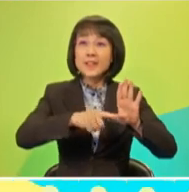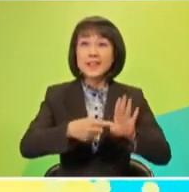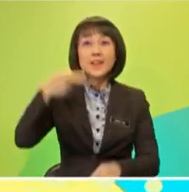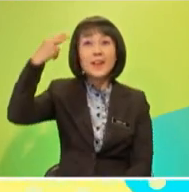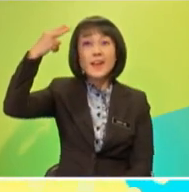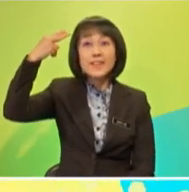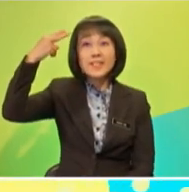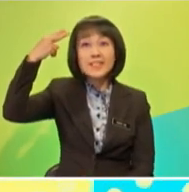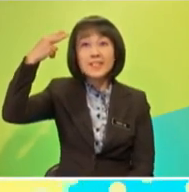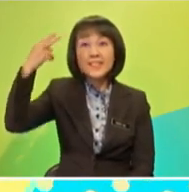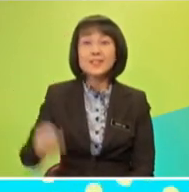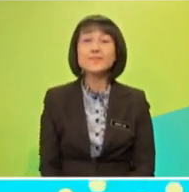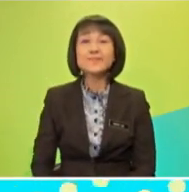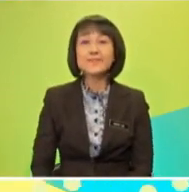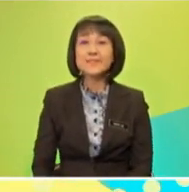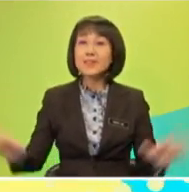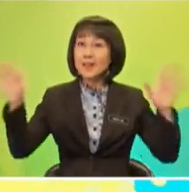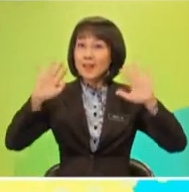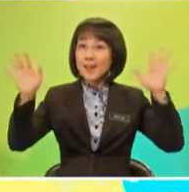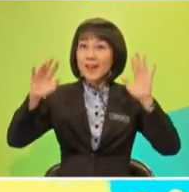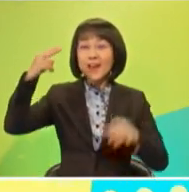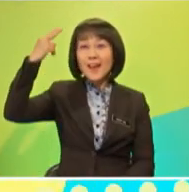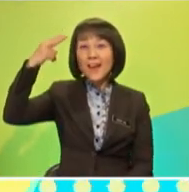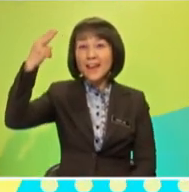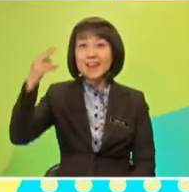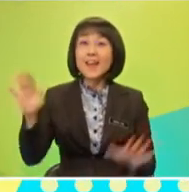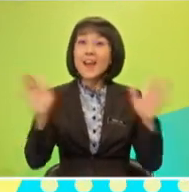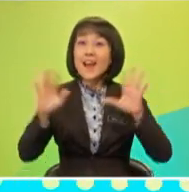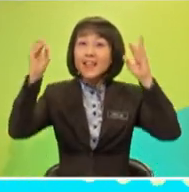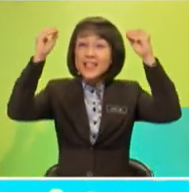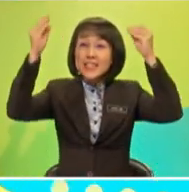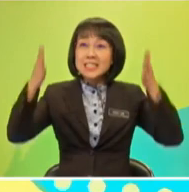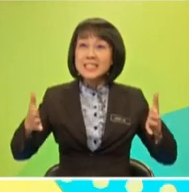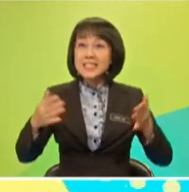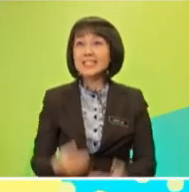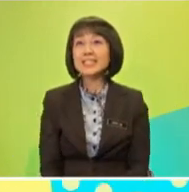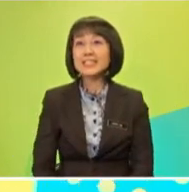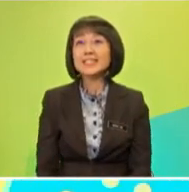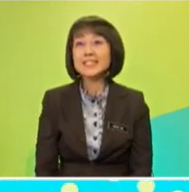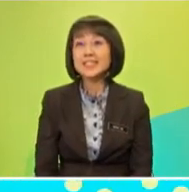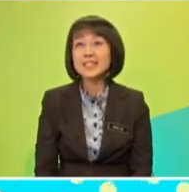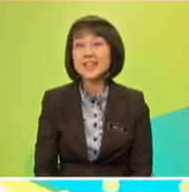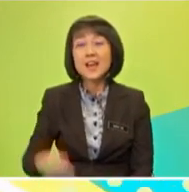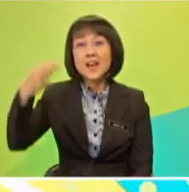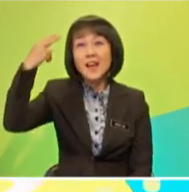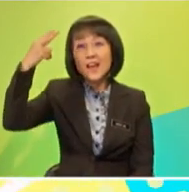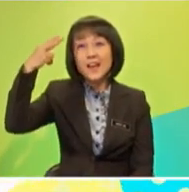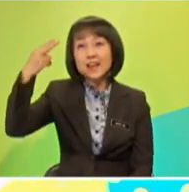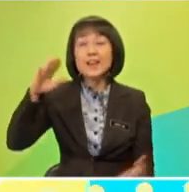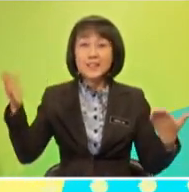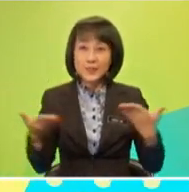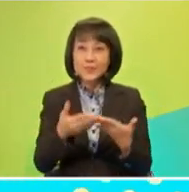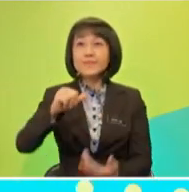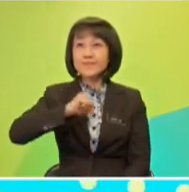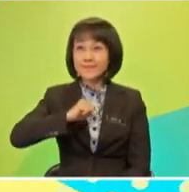Haris! Hi, Haris! Hi, teacher! Hi! Yes, Haris, can you introduce